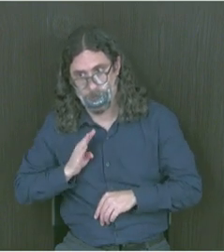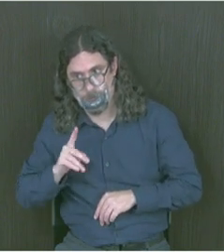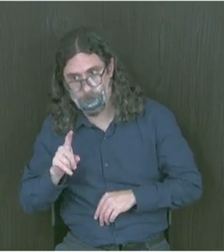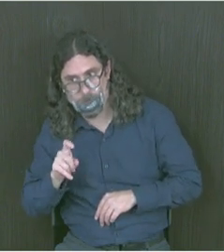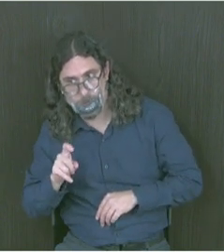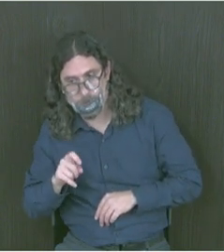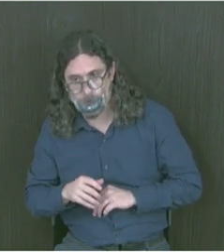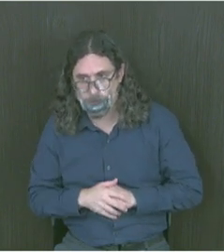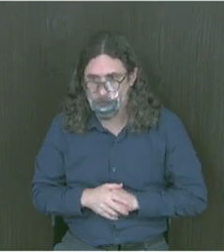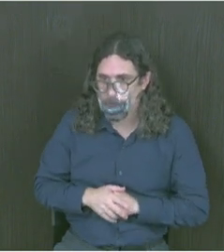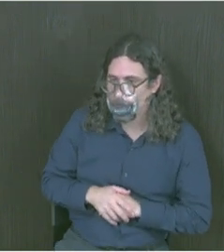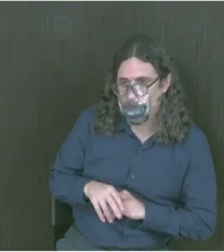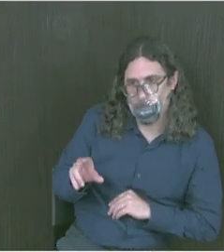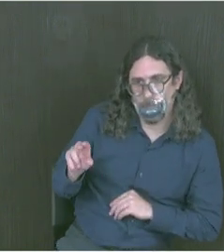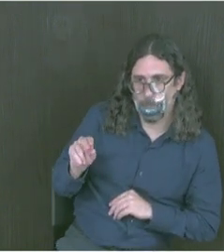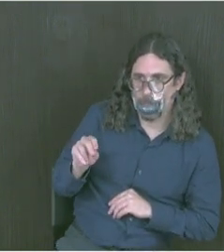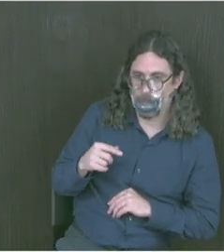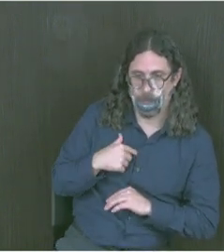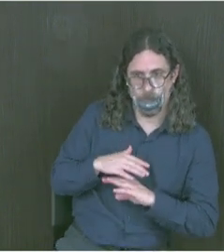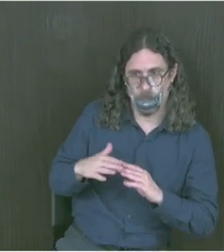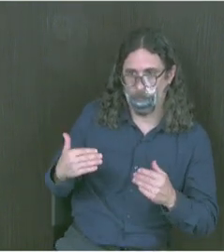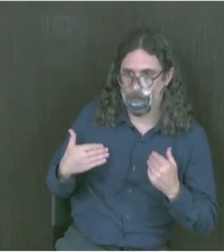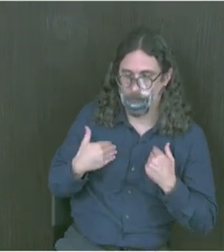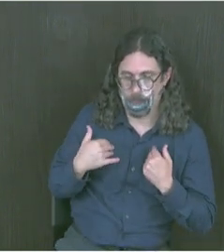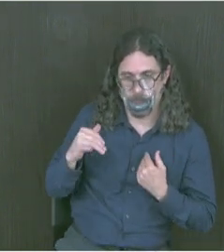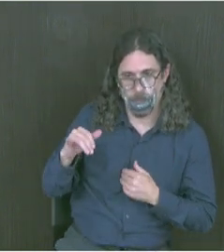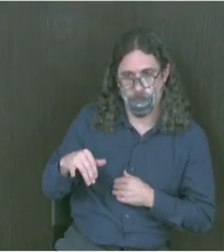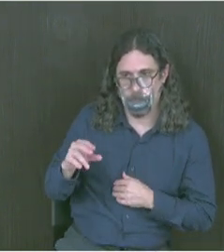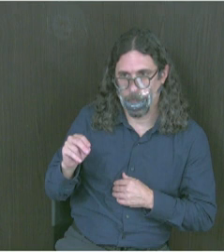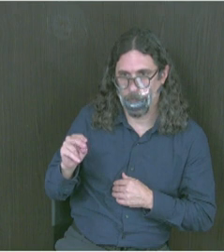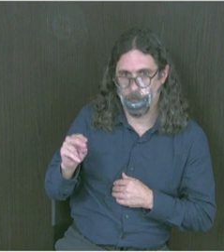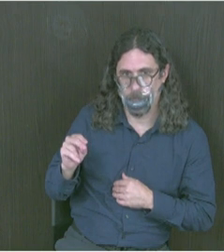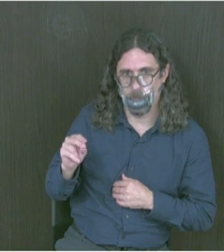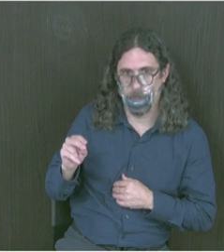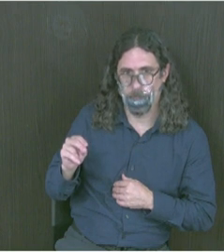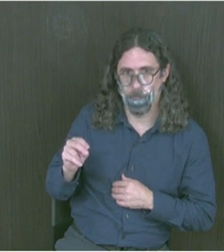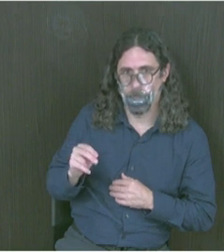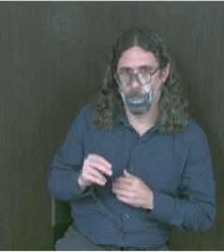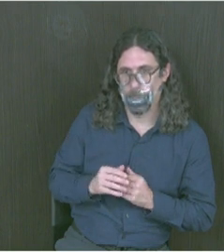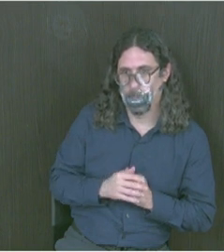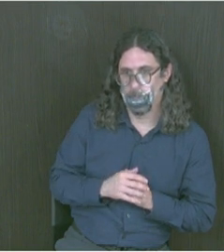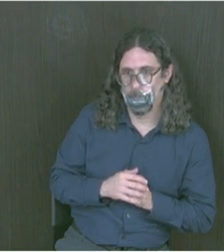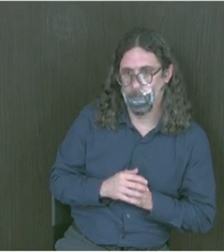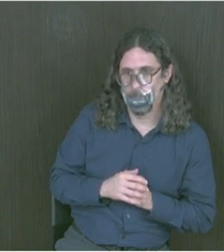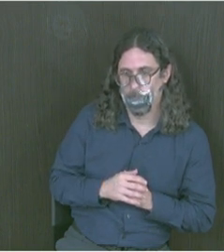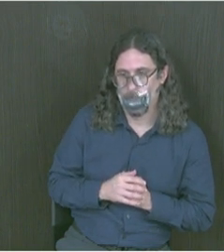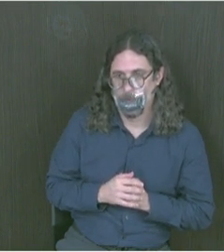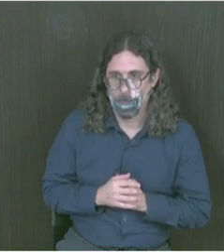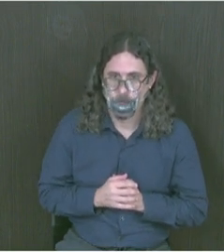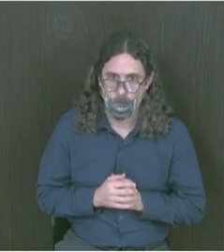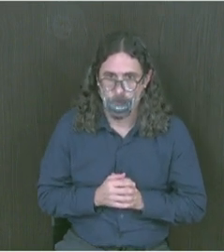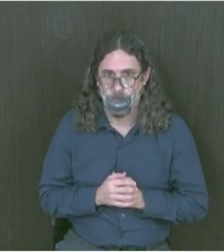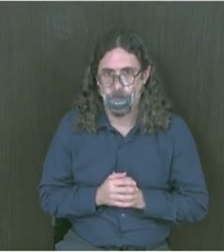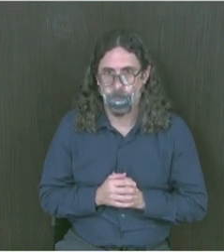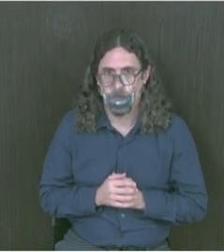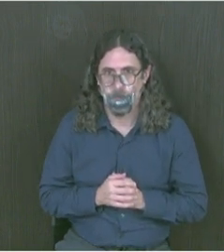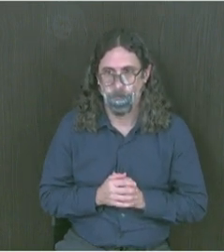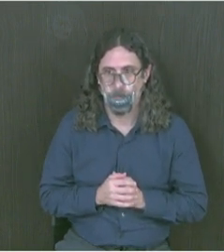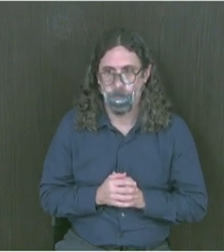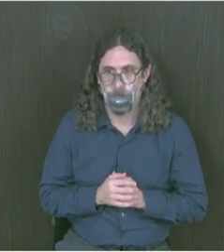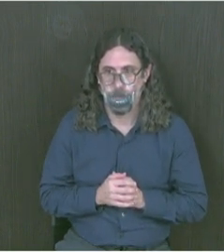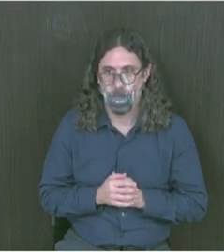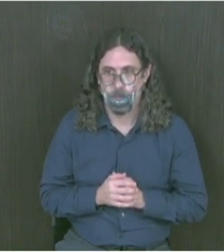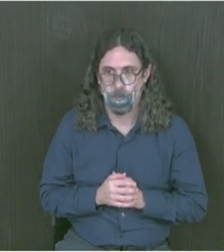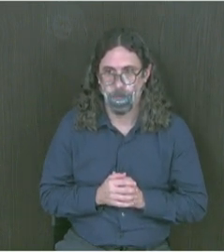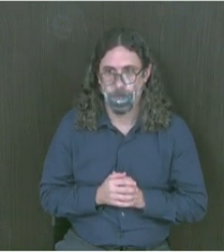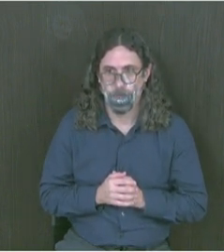that that this is just has an error in function as being